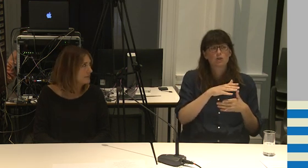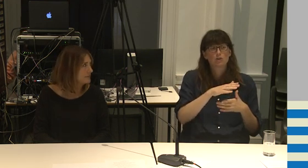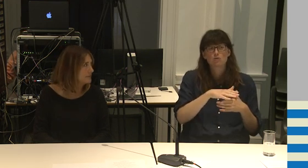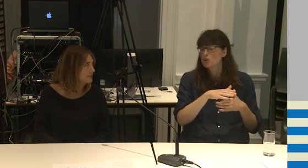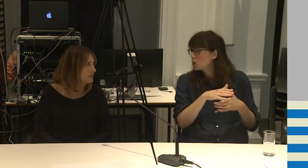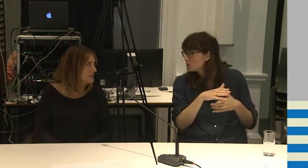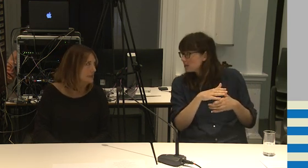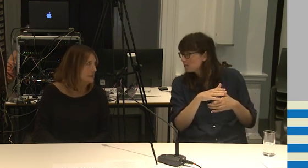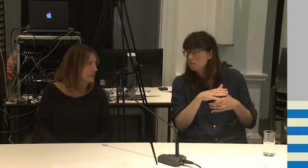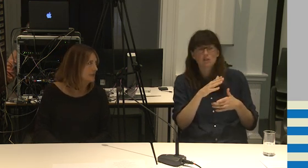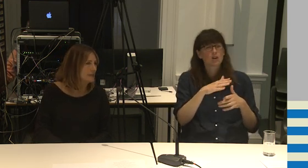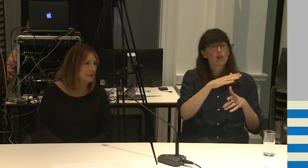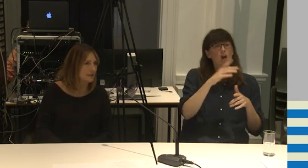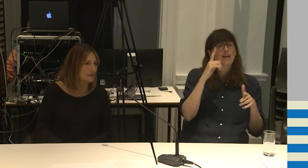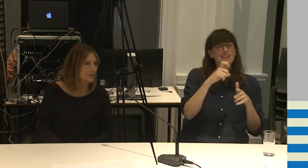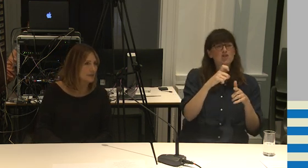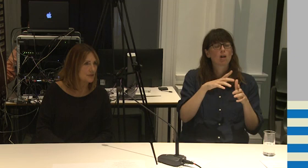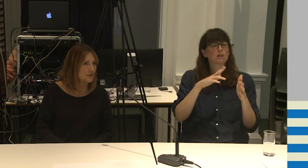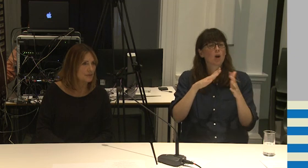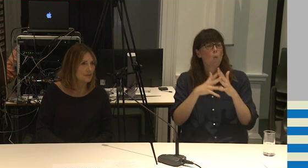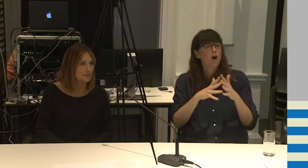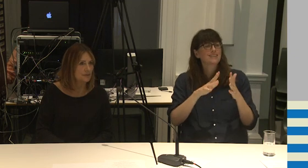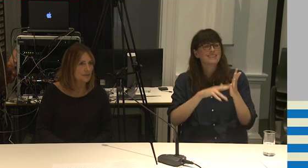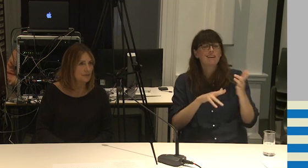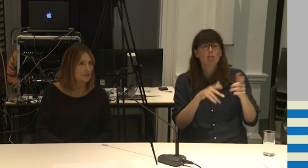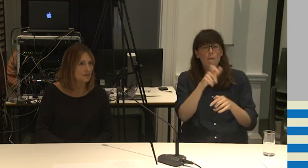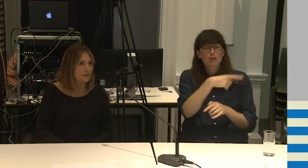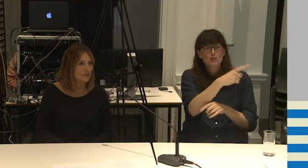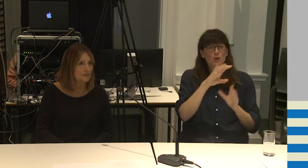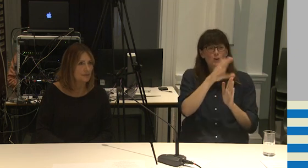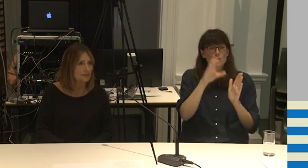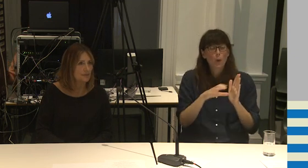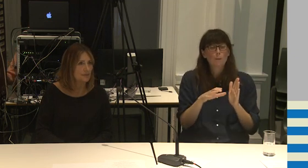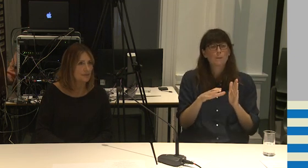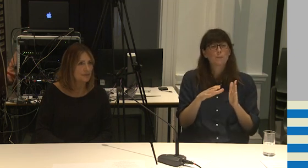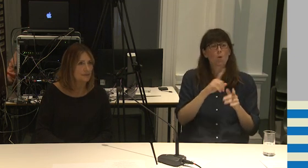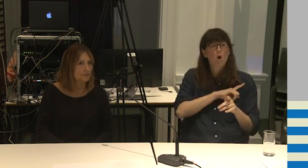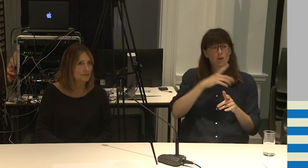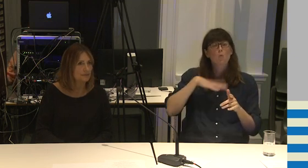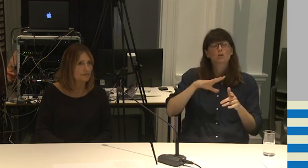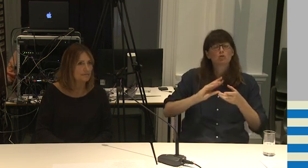Zoom, because I know he's doing a lot of work trying to get a disabled architects network going.